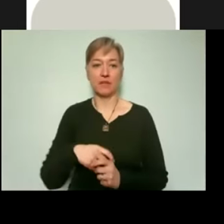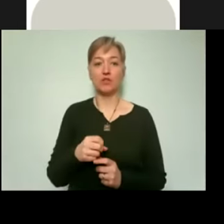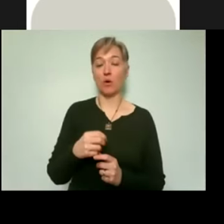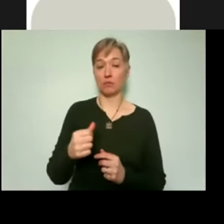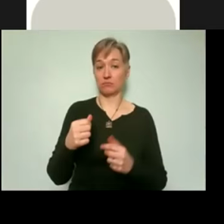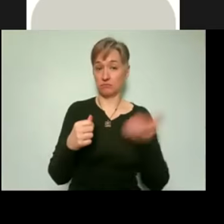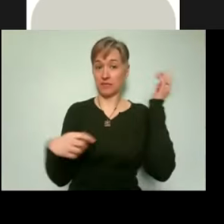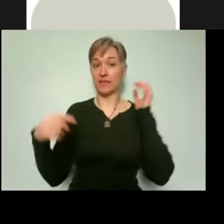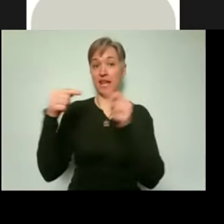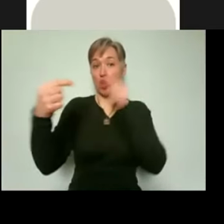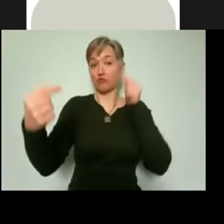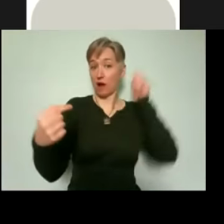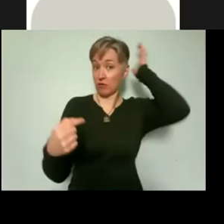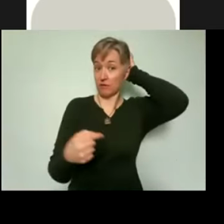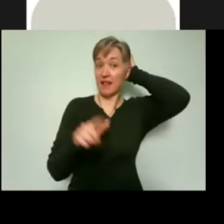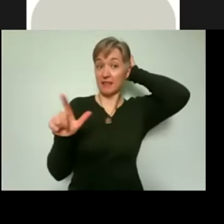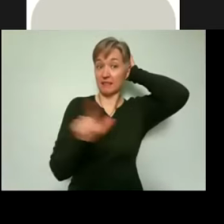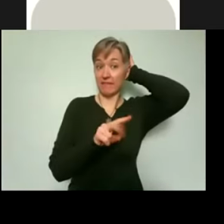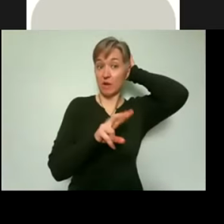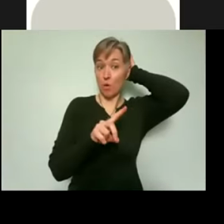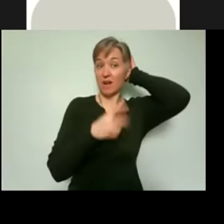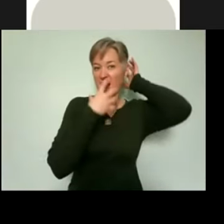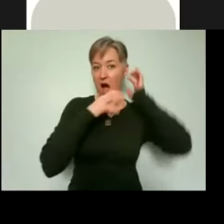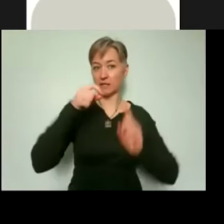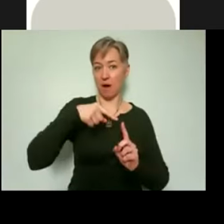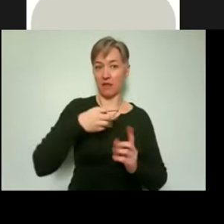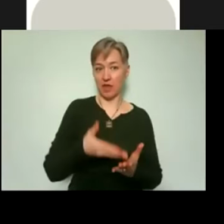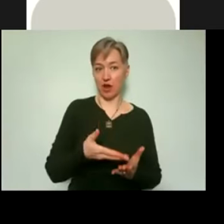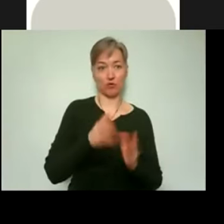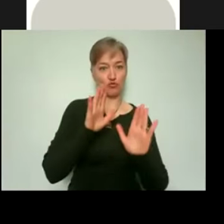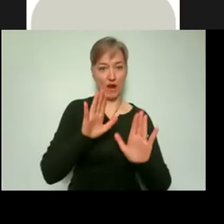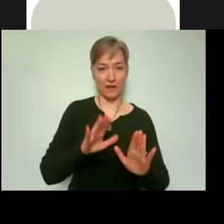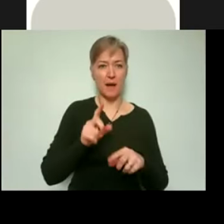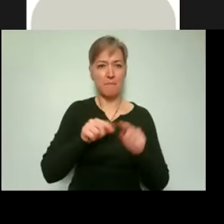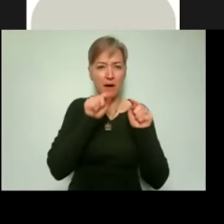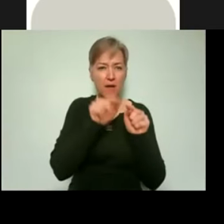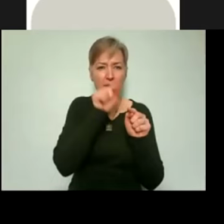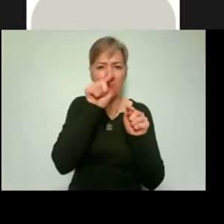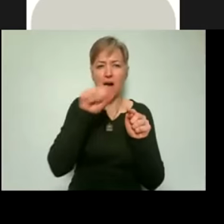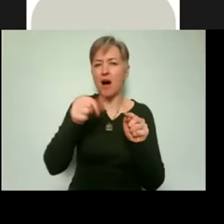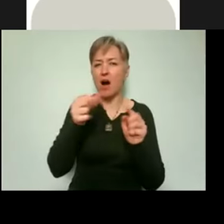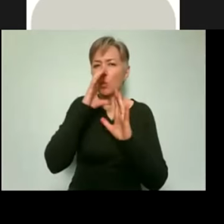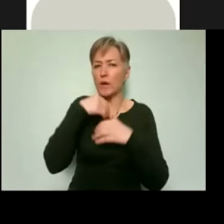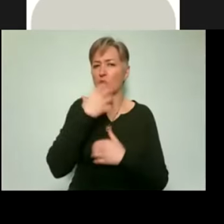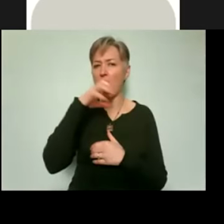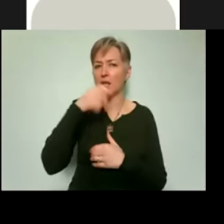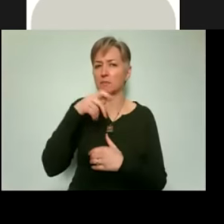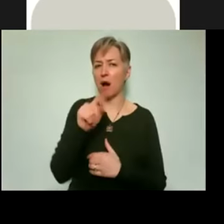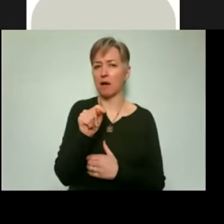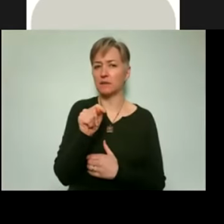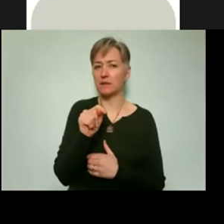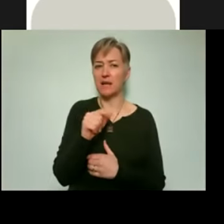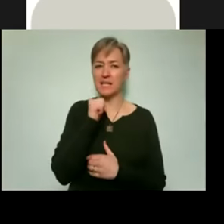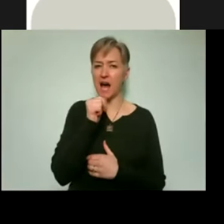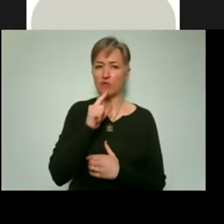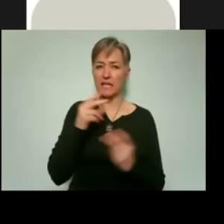in the contralateral V1, the left V1, that's great, just what we expect. But then there were some weird like hotspots out here. And it was not immediately obvious